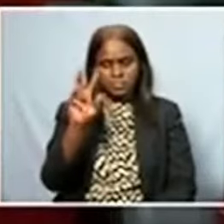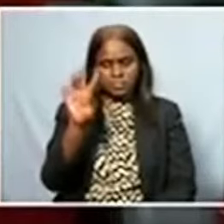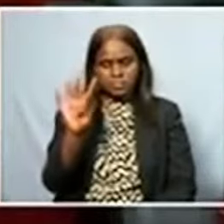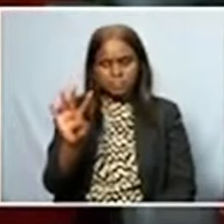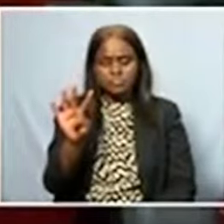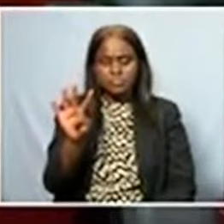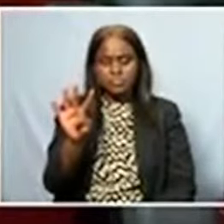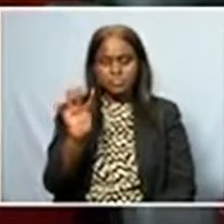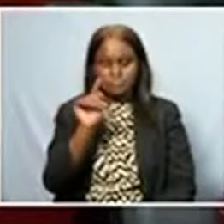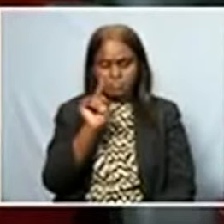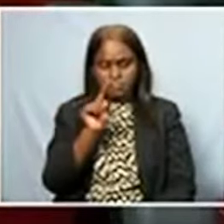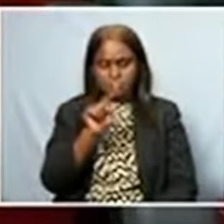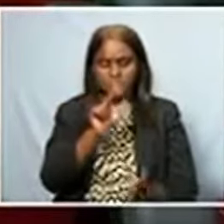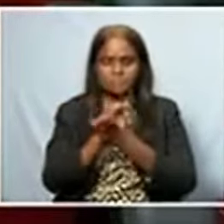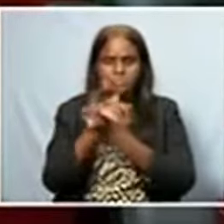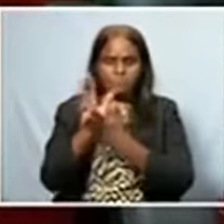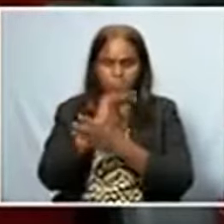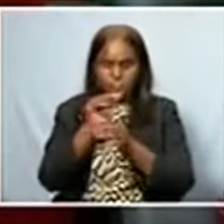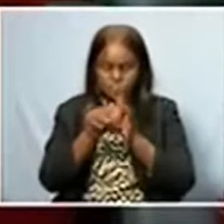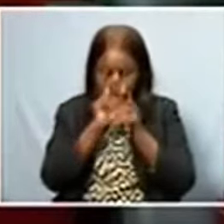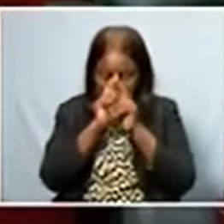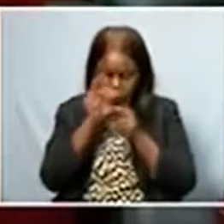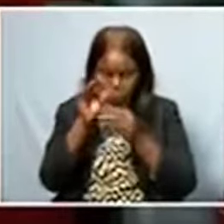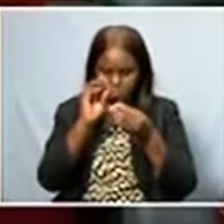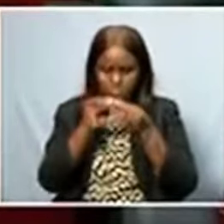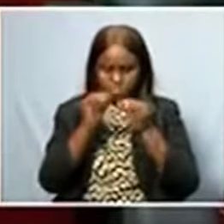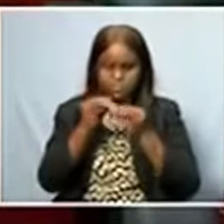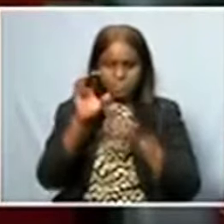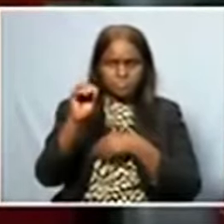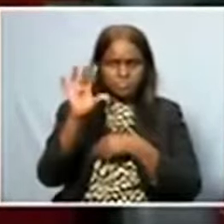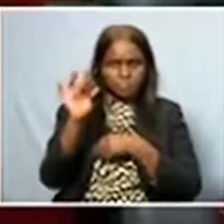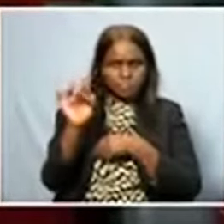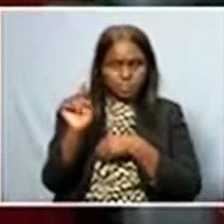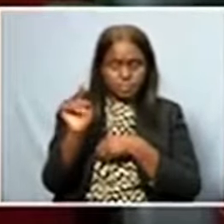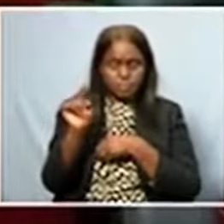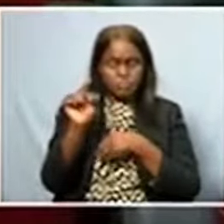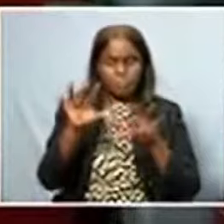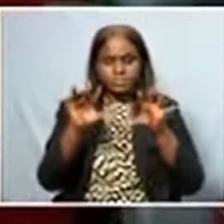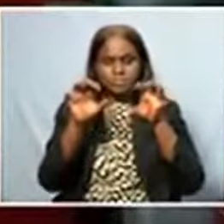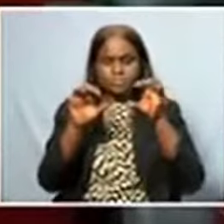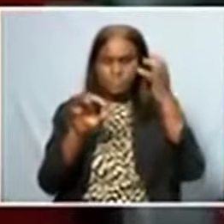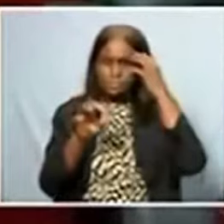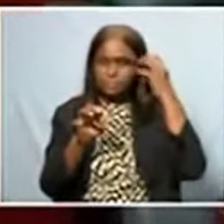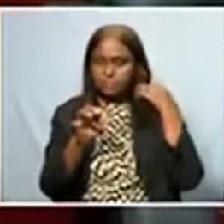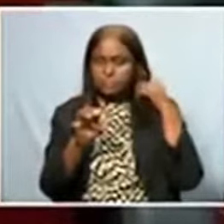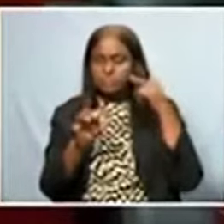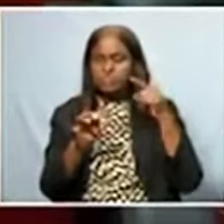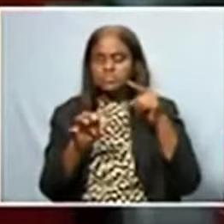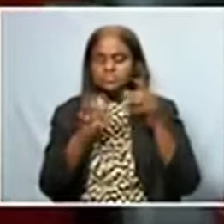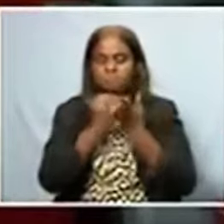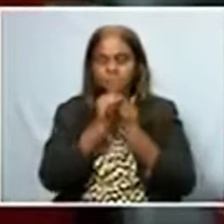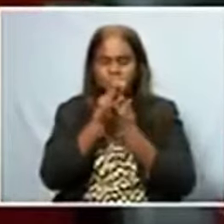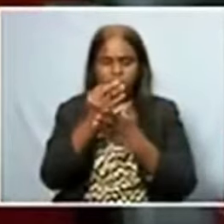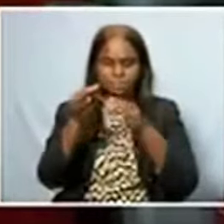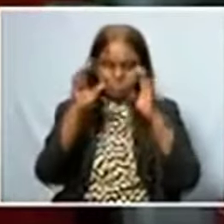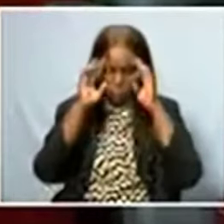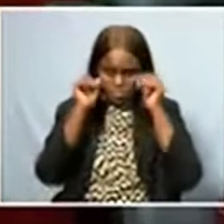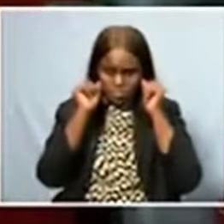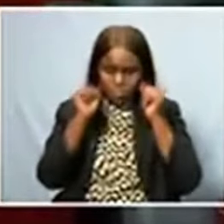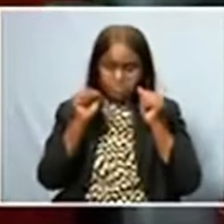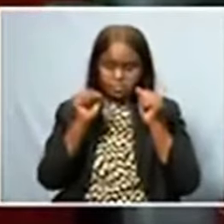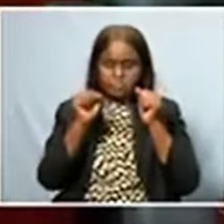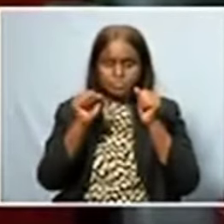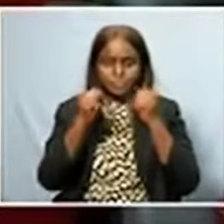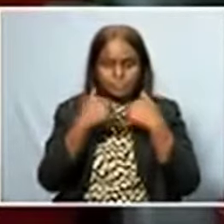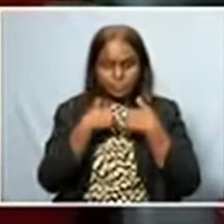913,851,334 be approved in respect of Head 08, Cabinet Office, Office of the President,